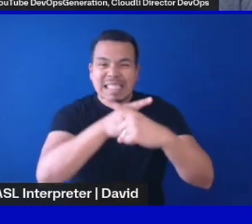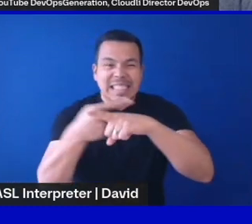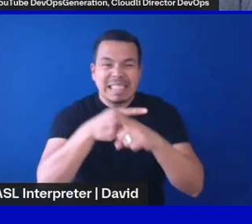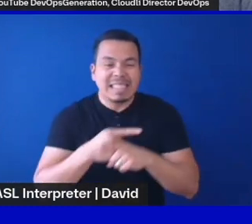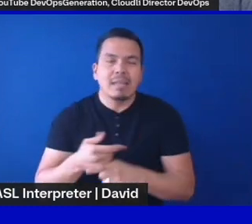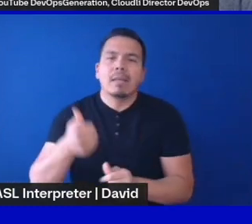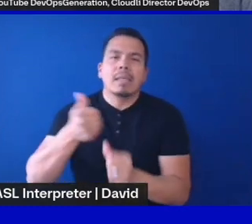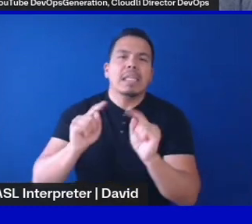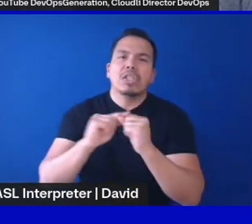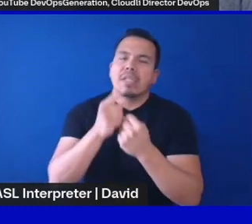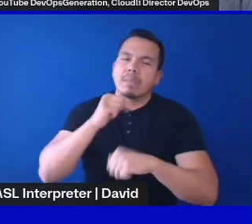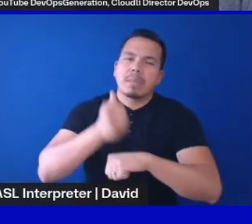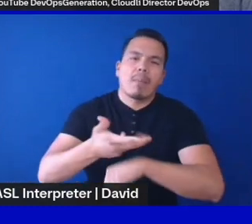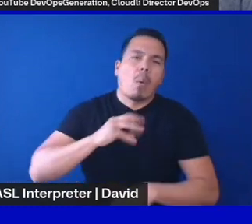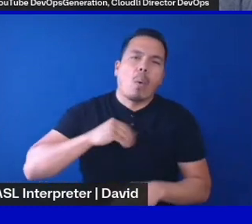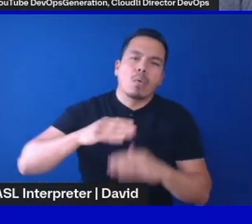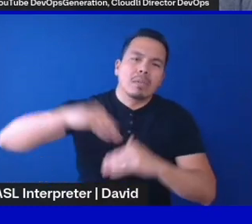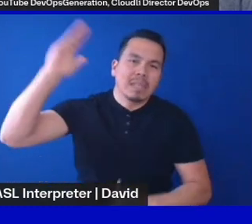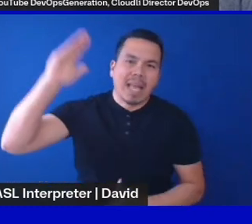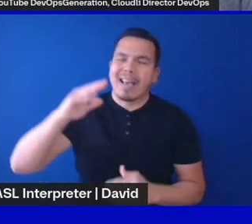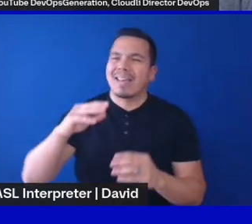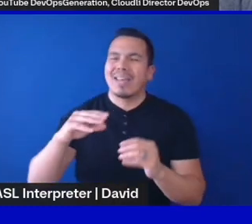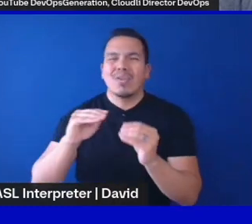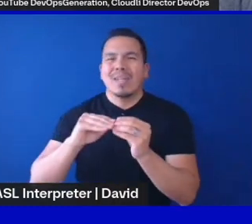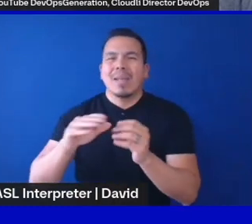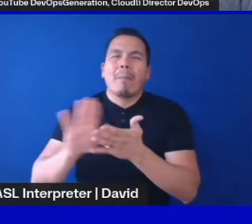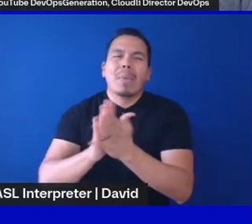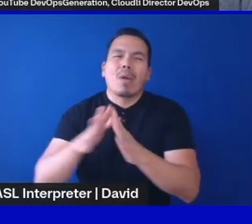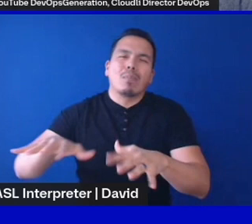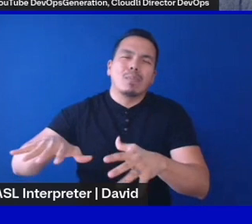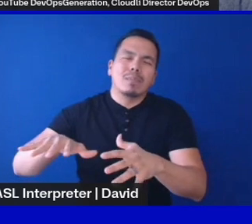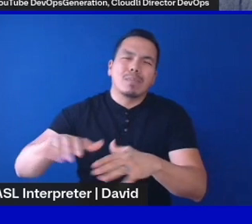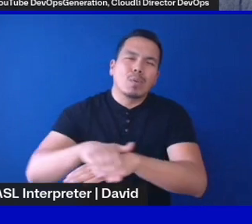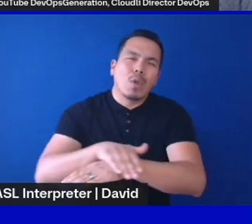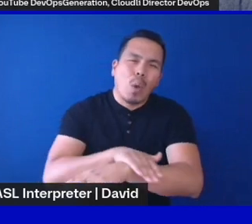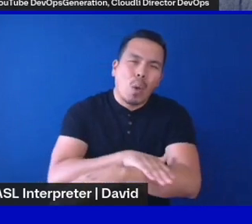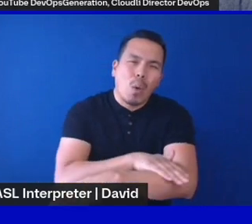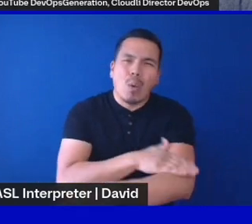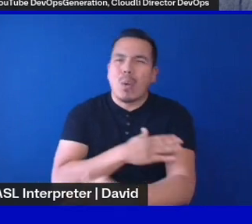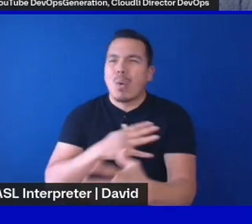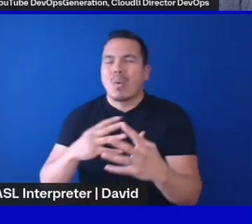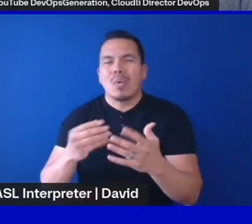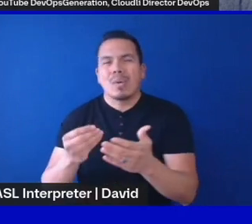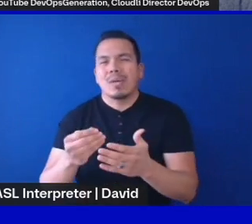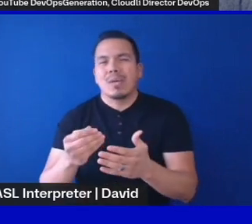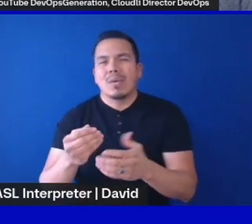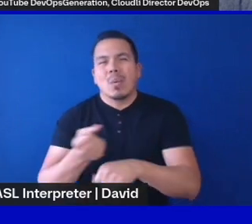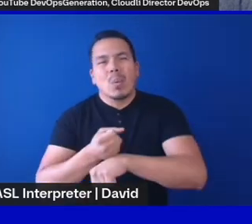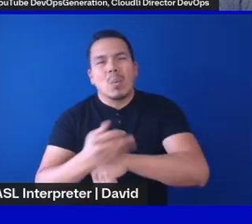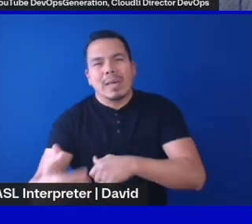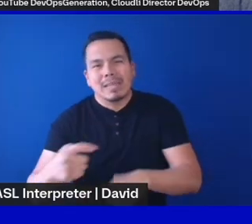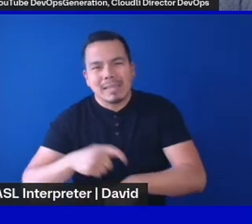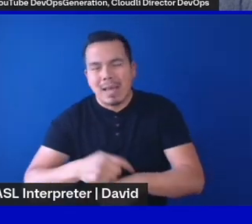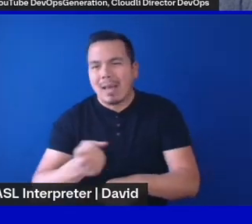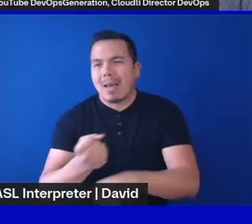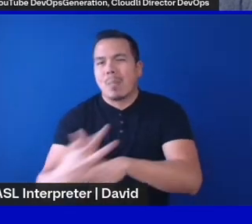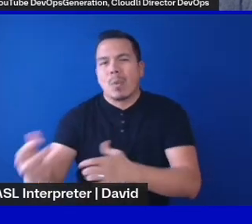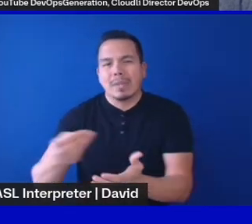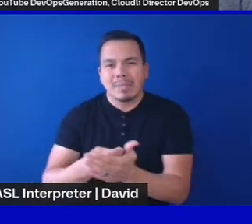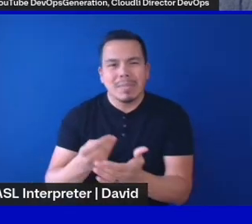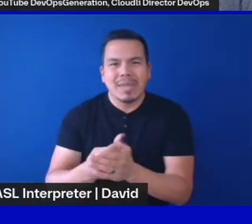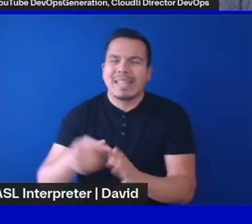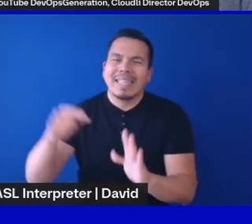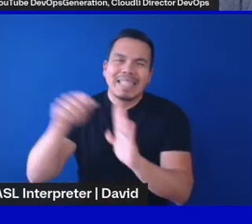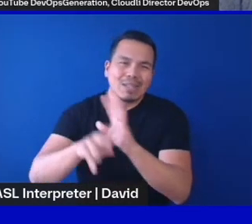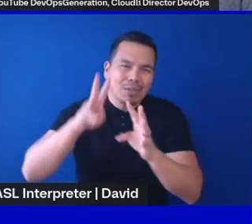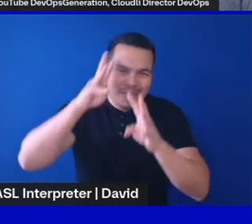This creates friction, which slows progress, wastes time, money, and resources, which hurts morale and kills innovation. And so now